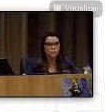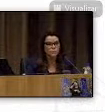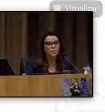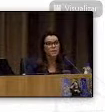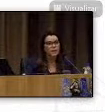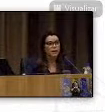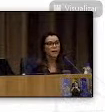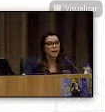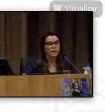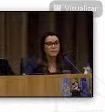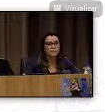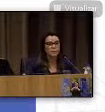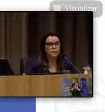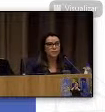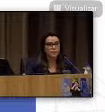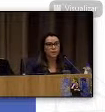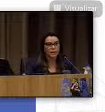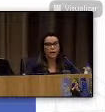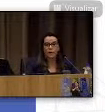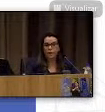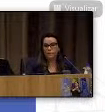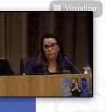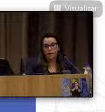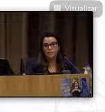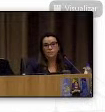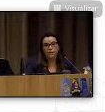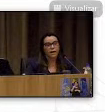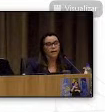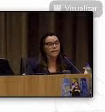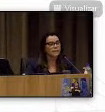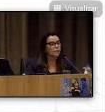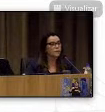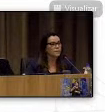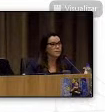we received COVID-19 patients. Recently,